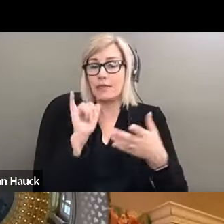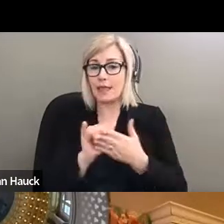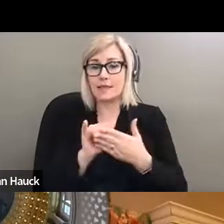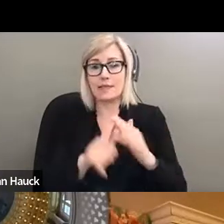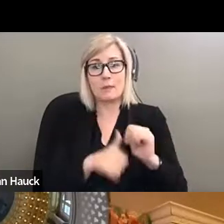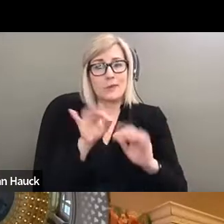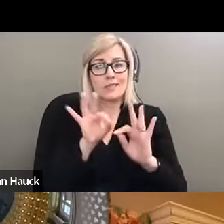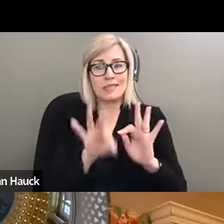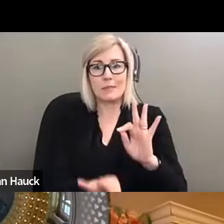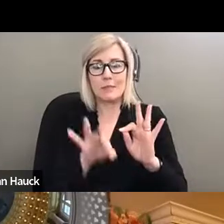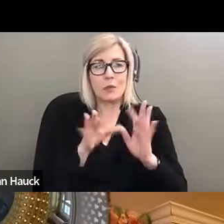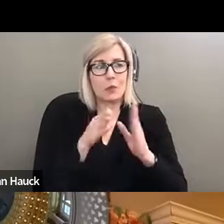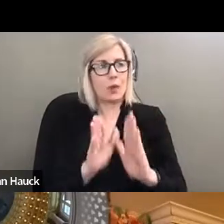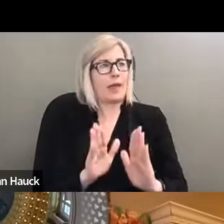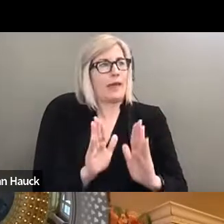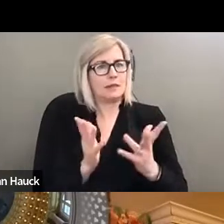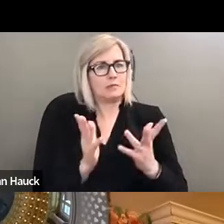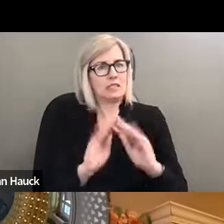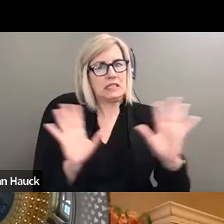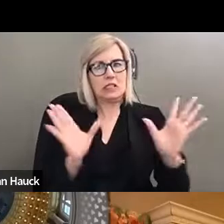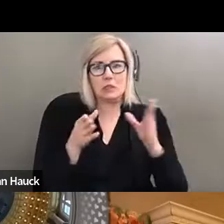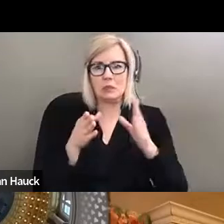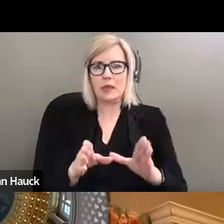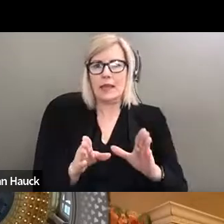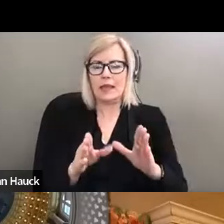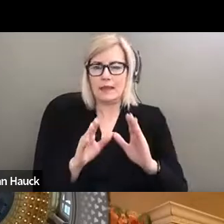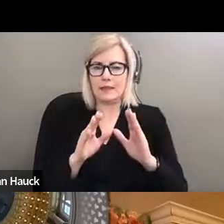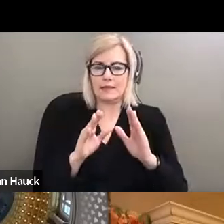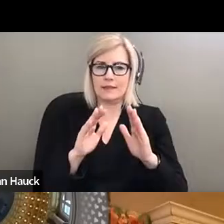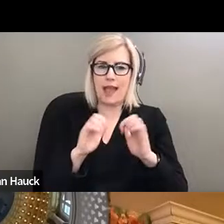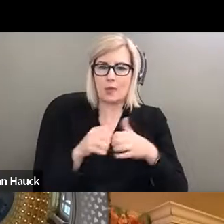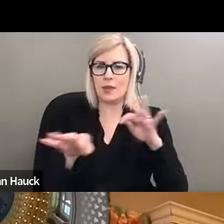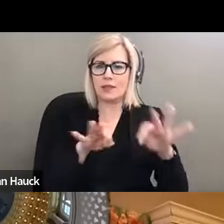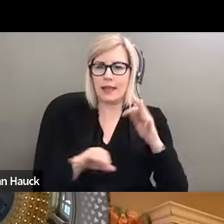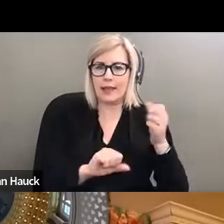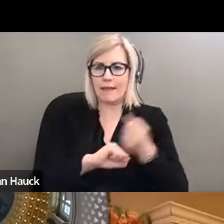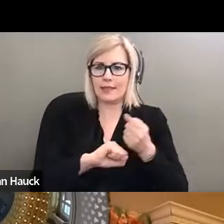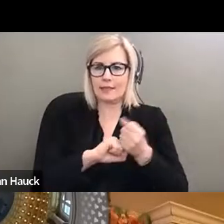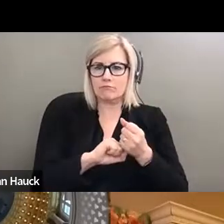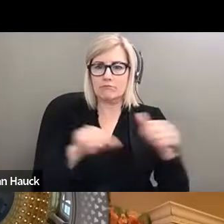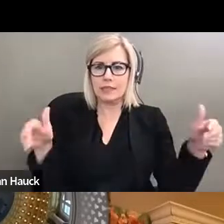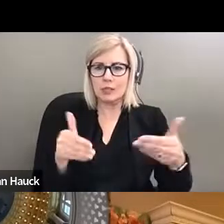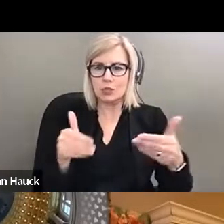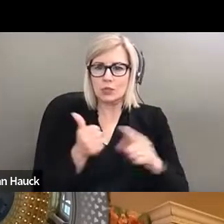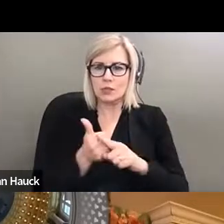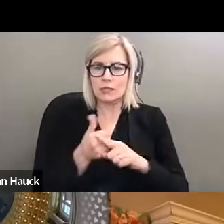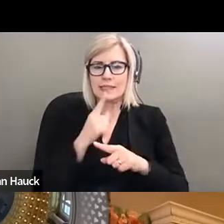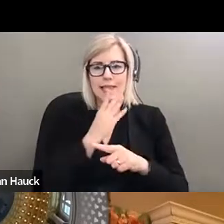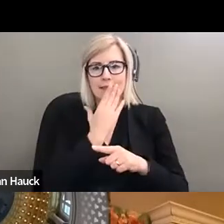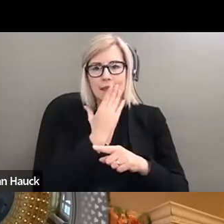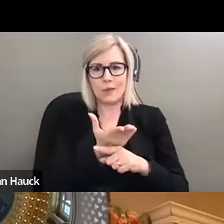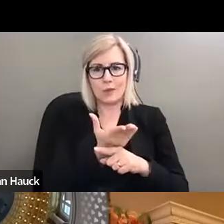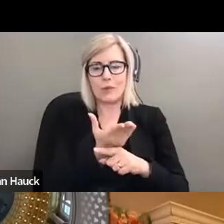simple way that I've heard. Just the most clear way I've ever heard anybody explain advocacy. Introduce yourself, say thank